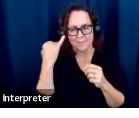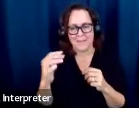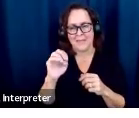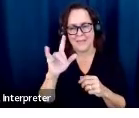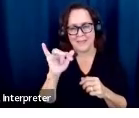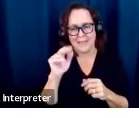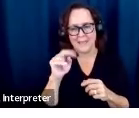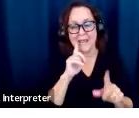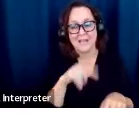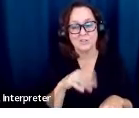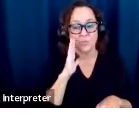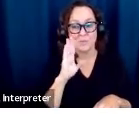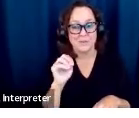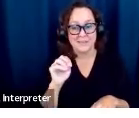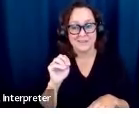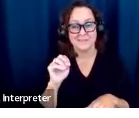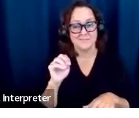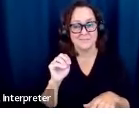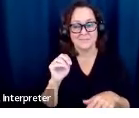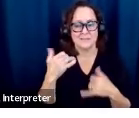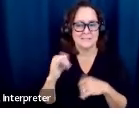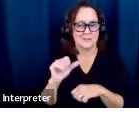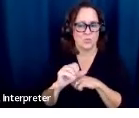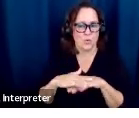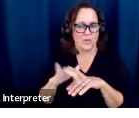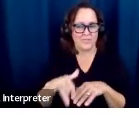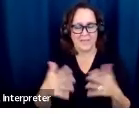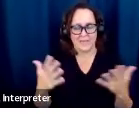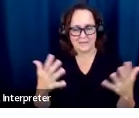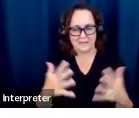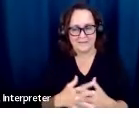our answer here is going to be, you know, we're still working on those